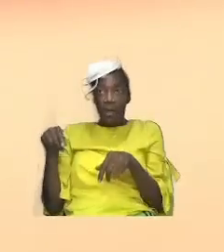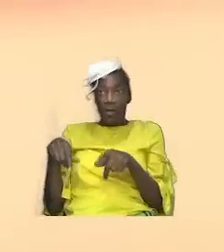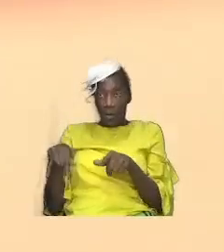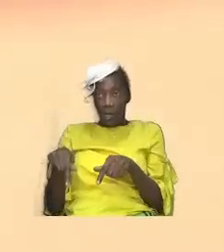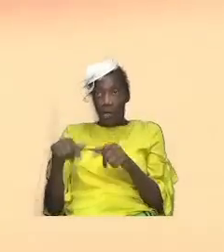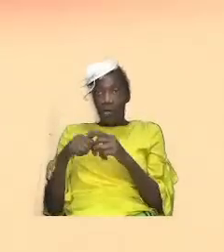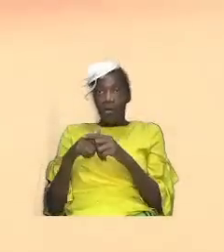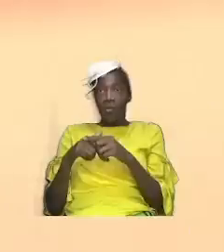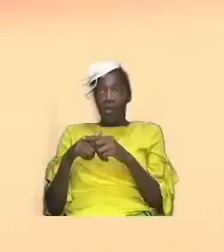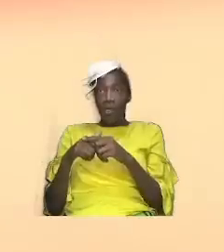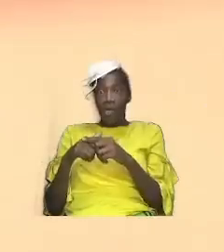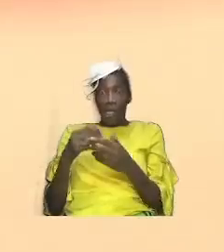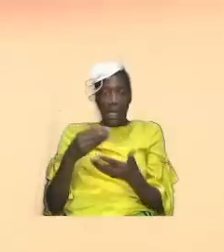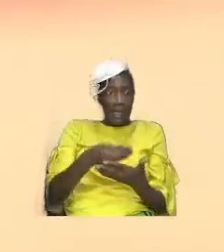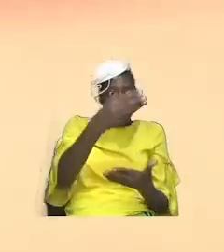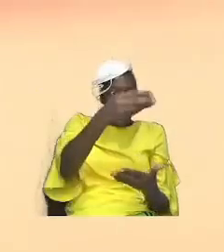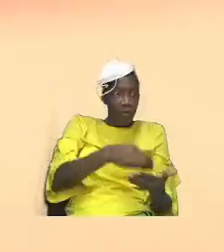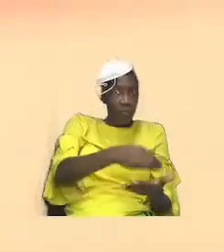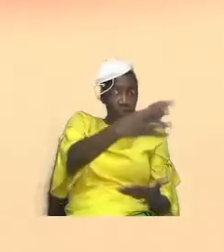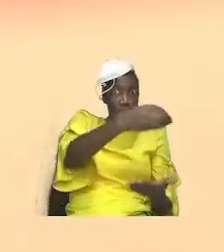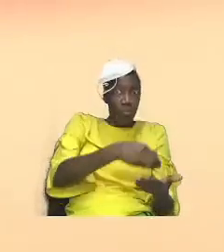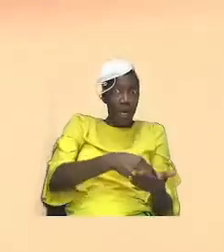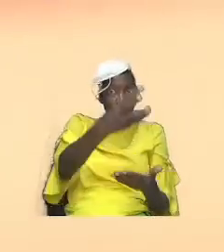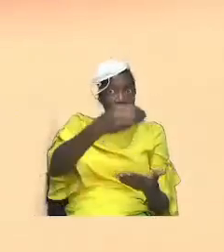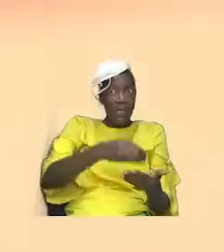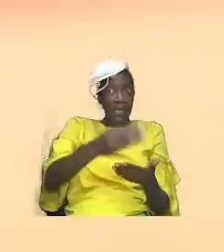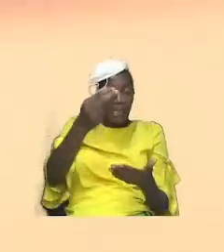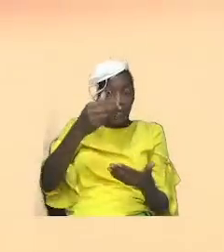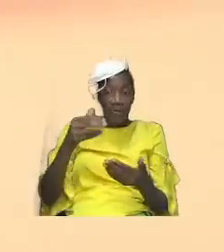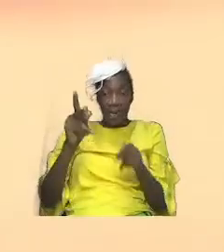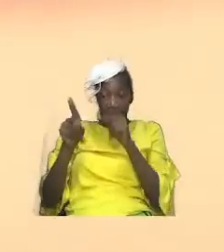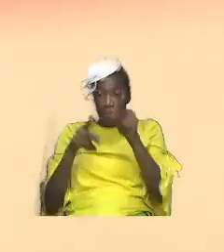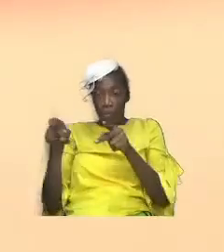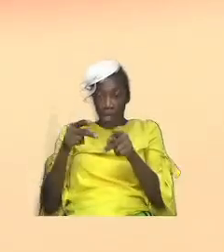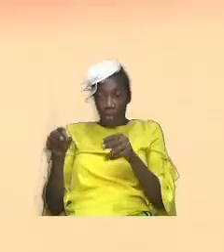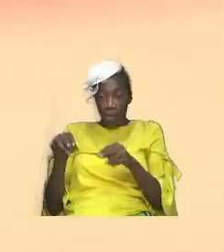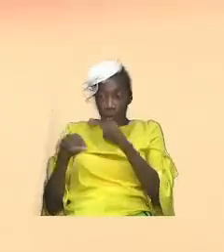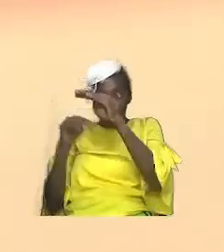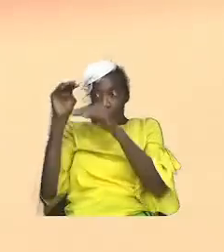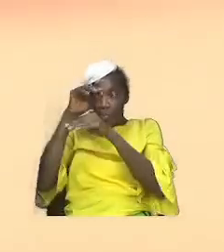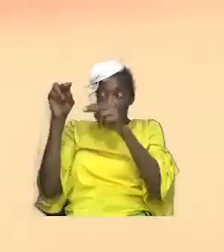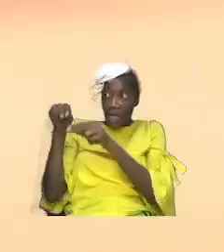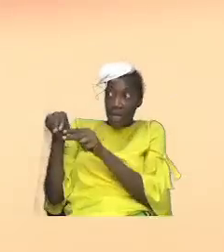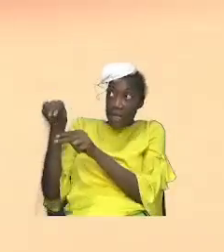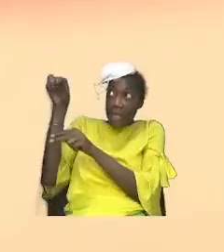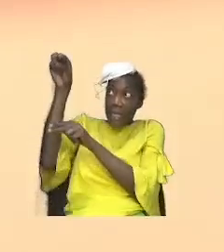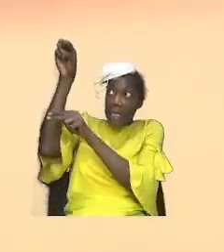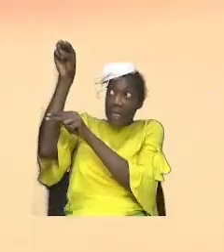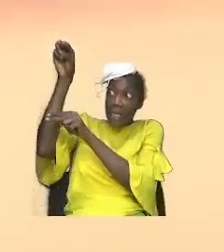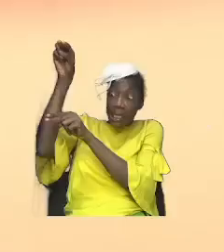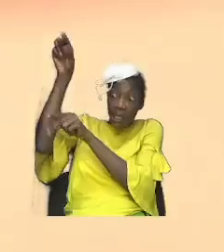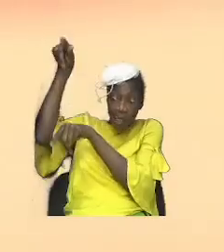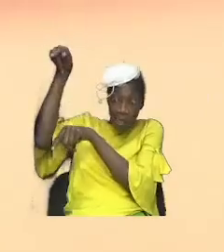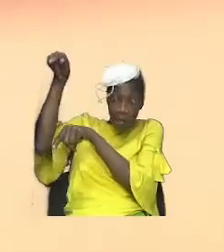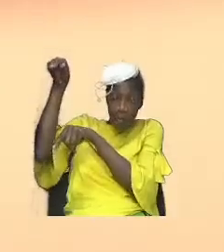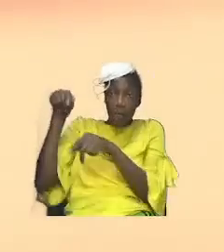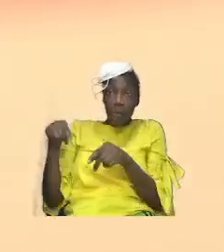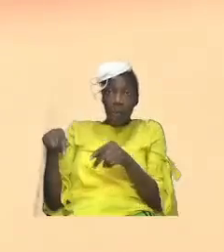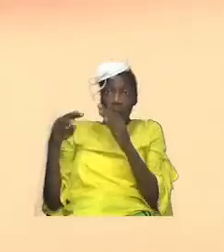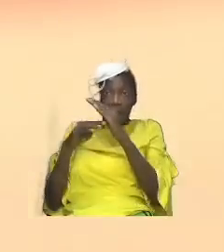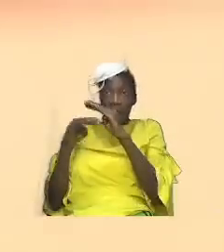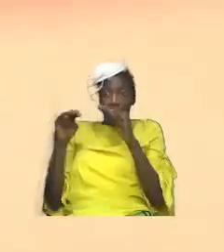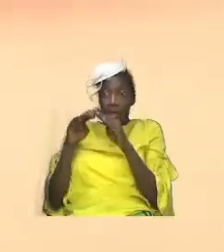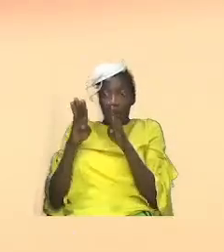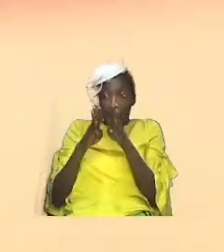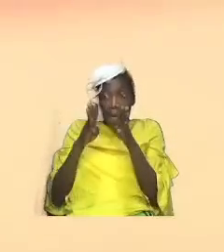that foundation is expensive. People who build on the hillside like that usually tend to build some big, fabulous,